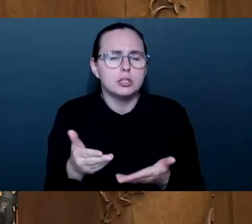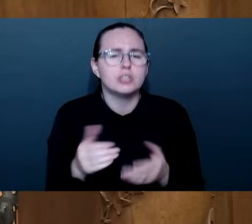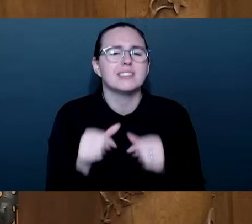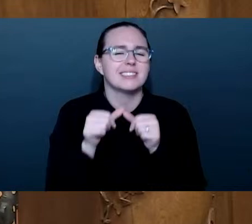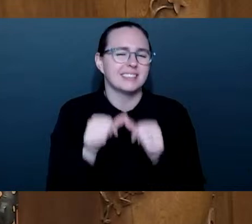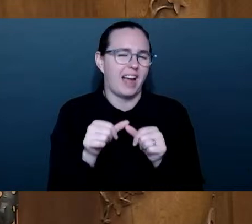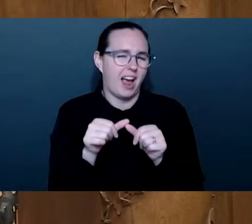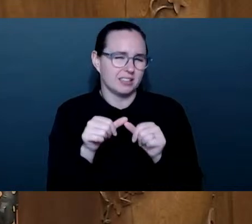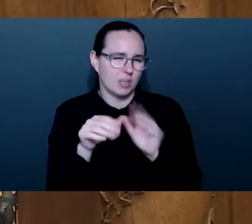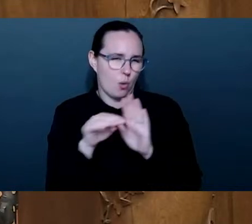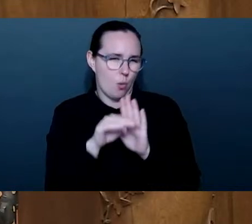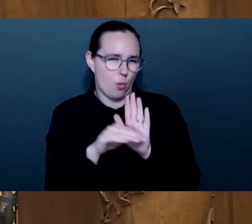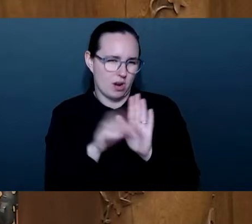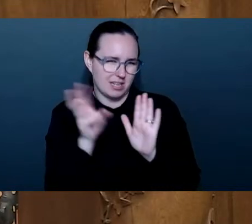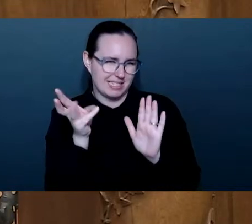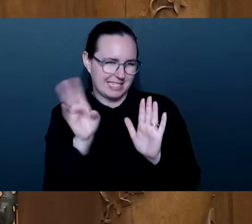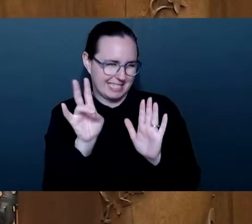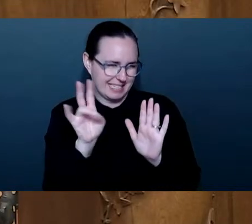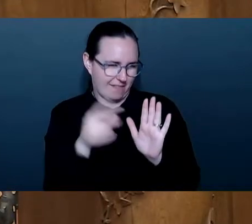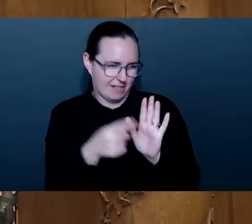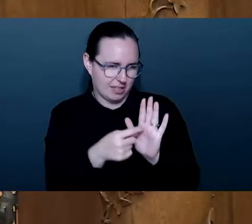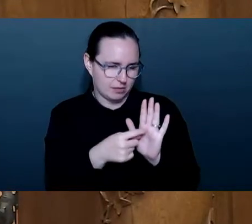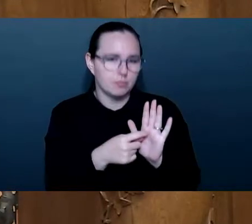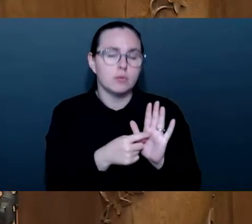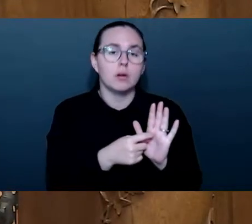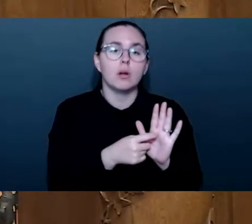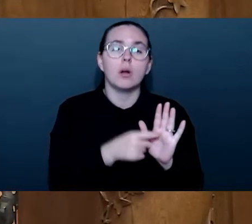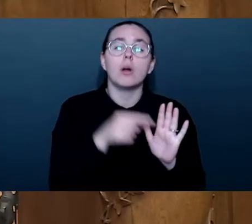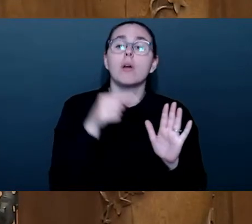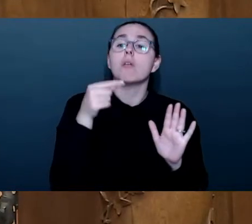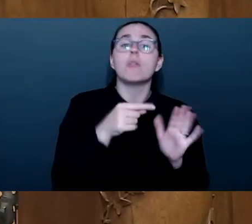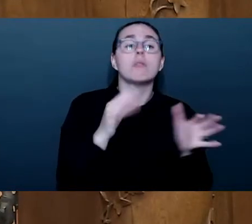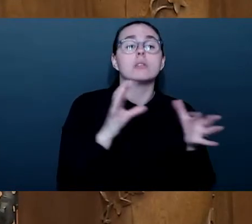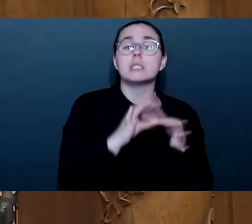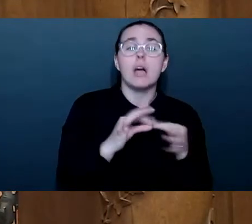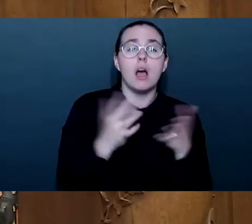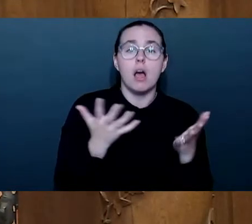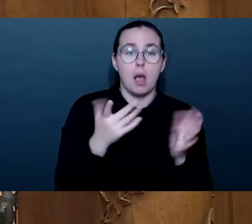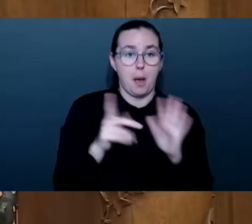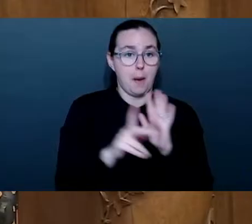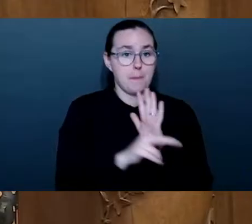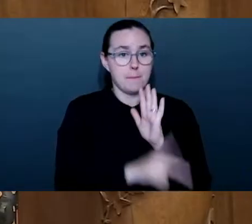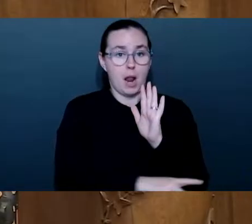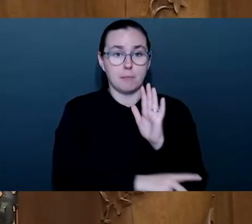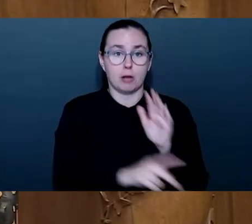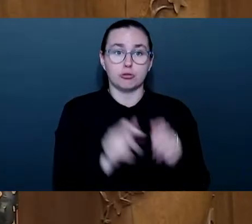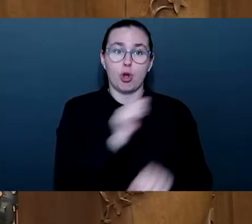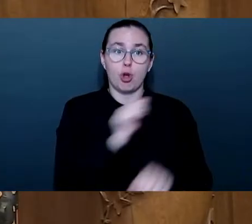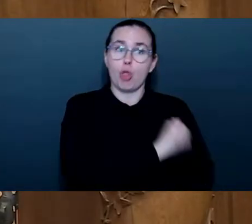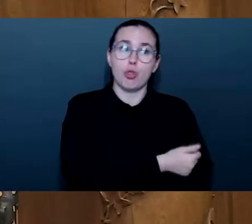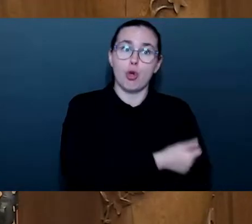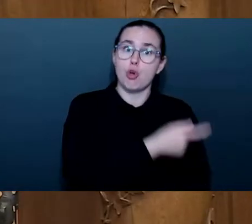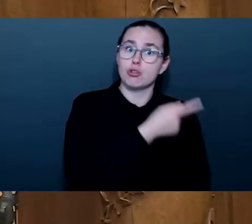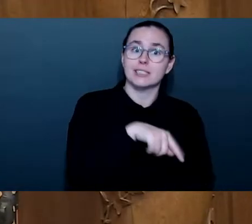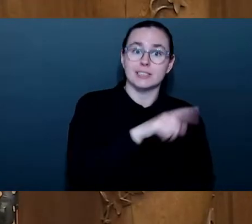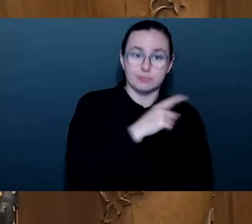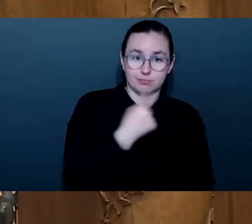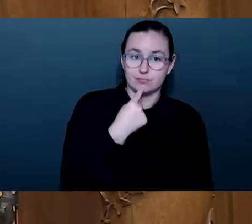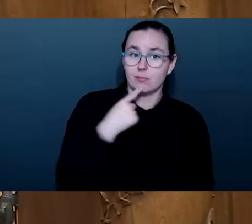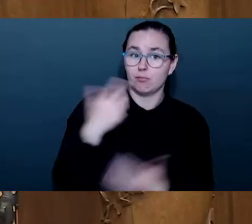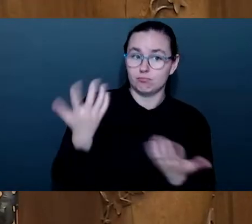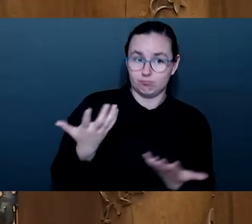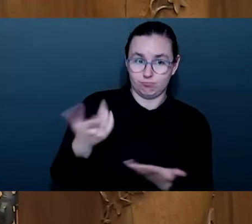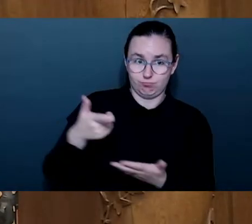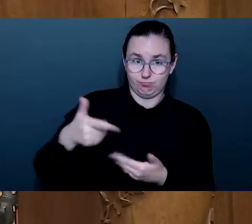that a royal recommendation is required if any provision in a private member's bill would authorize a new